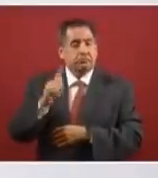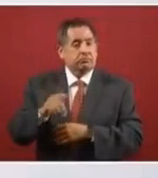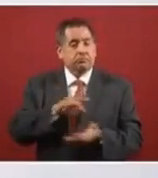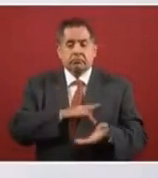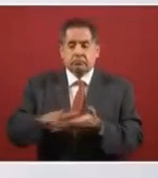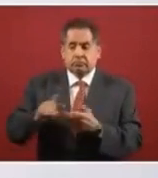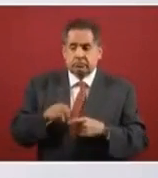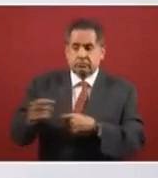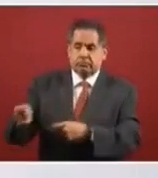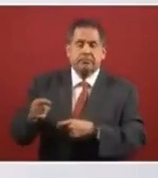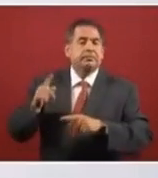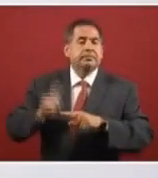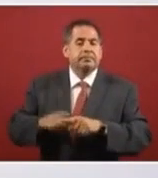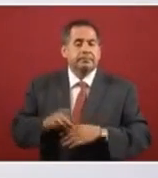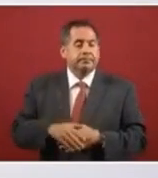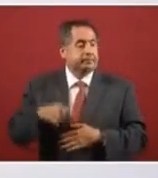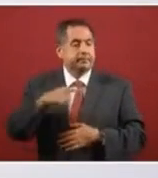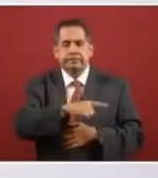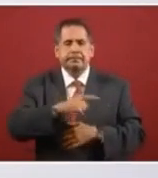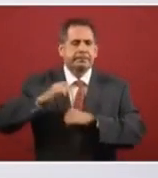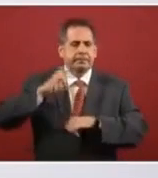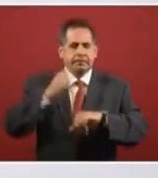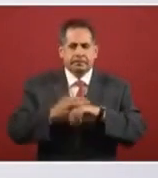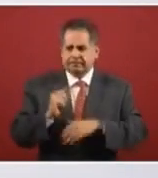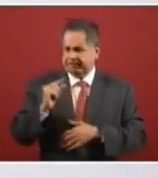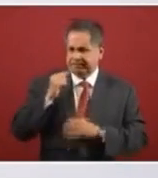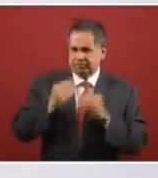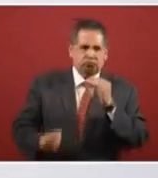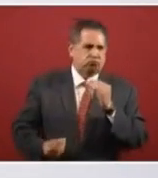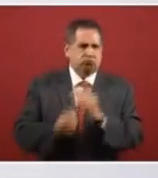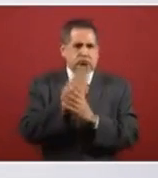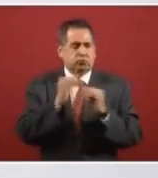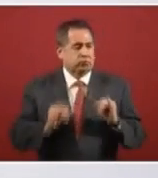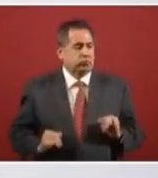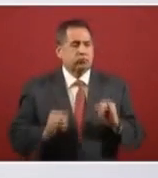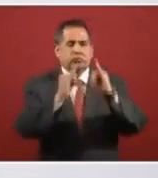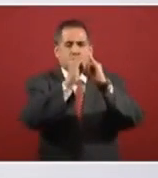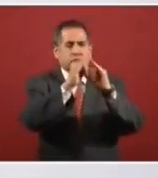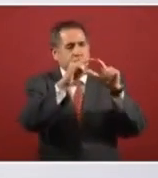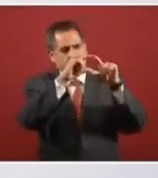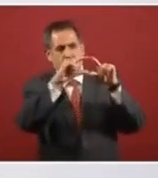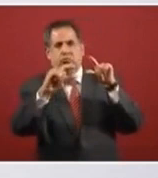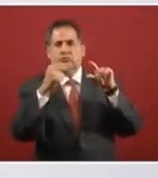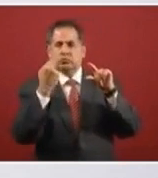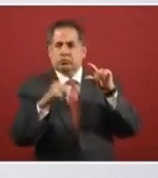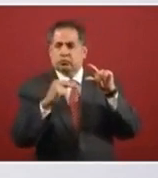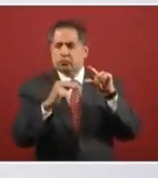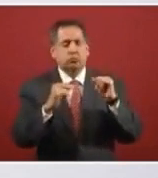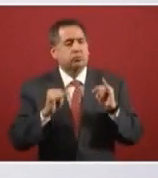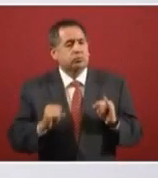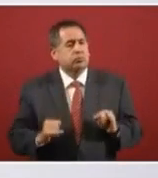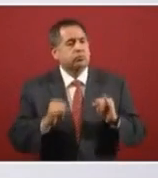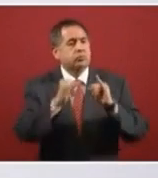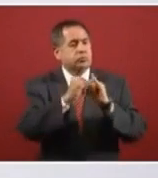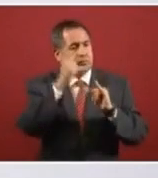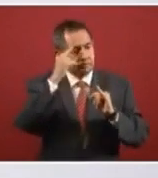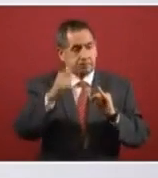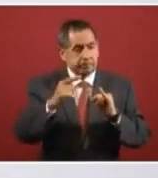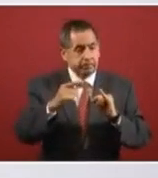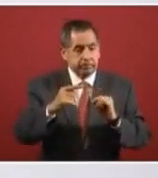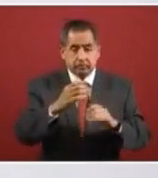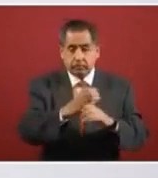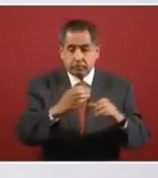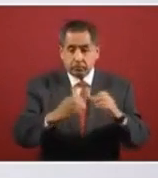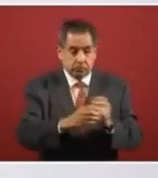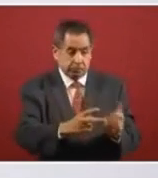they will be given by the Institute called that was created the Institute